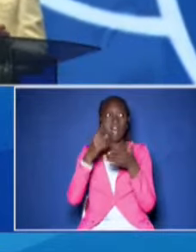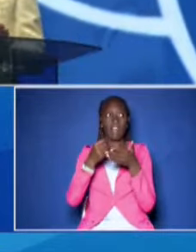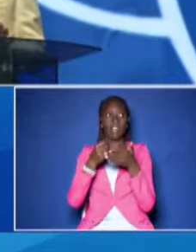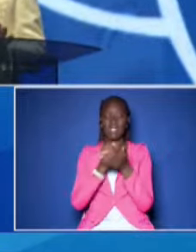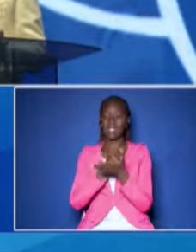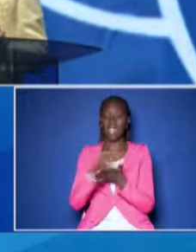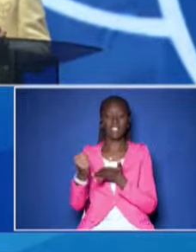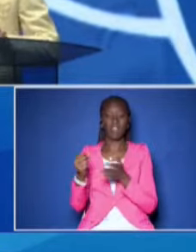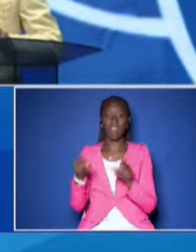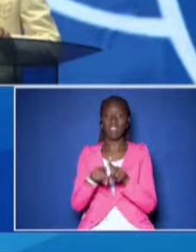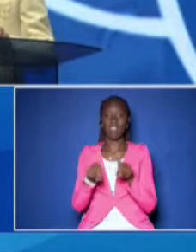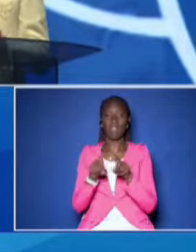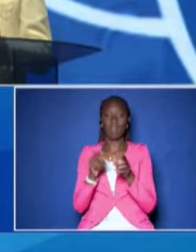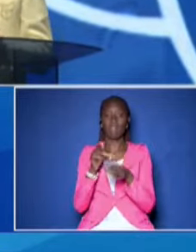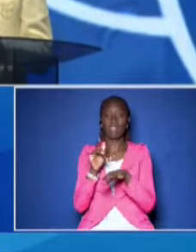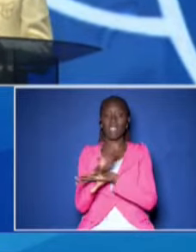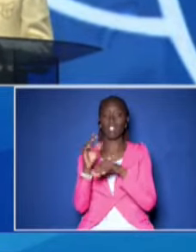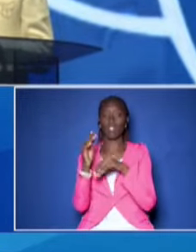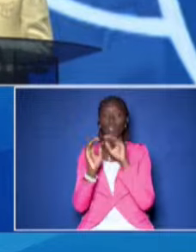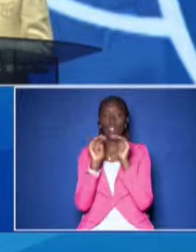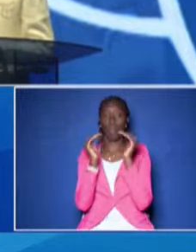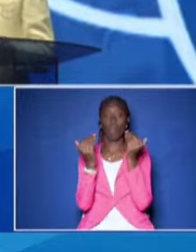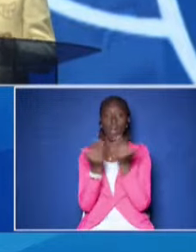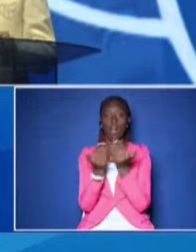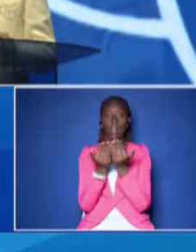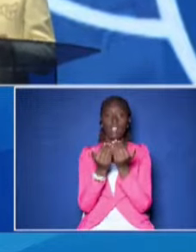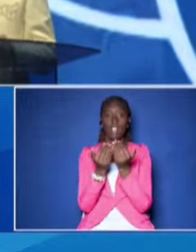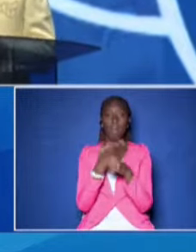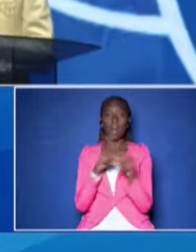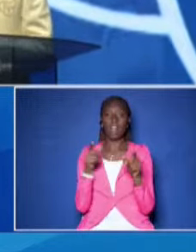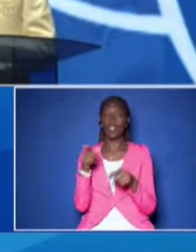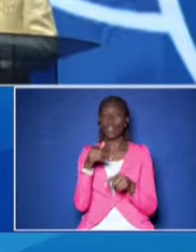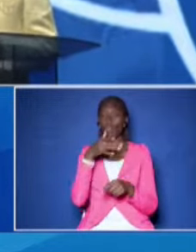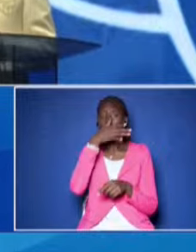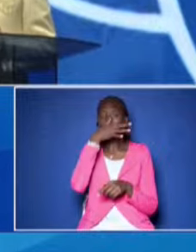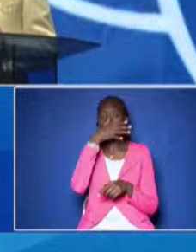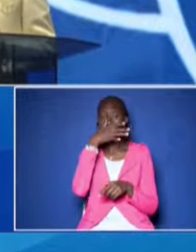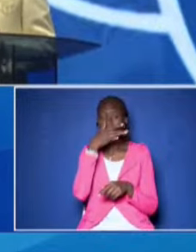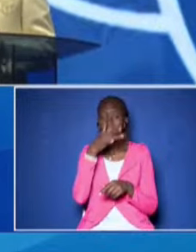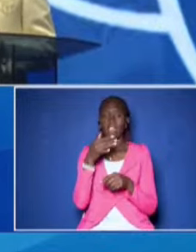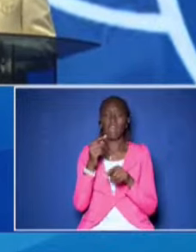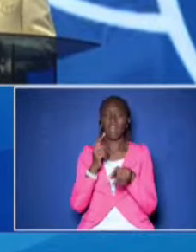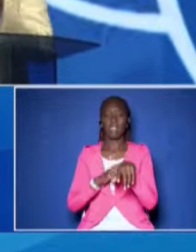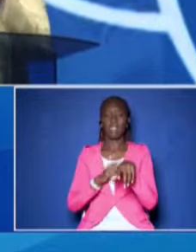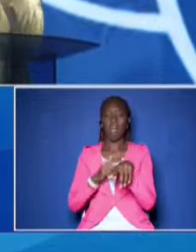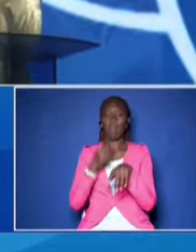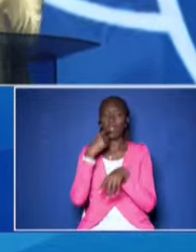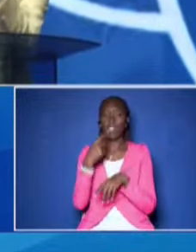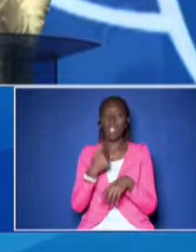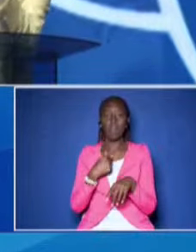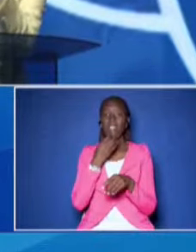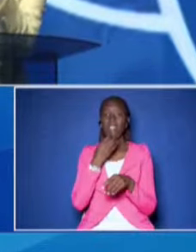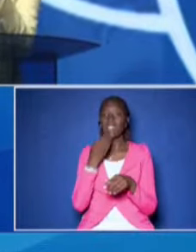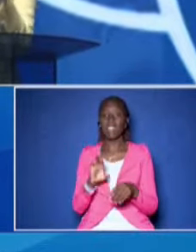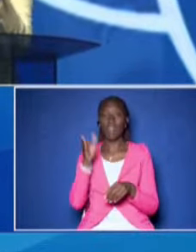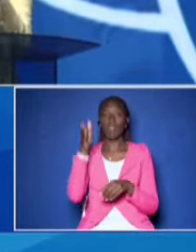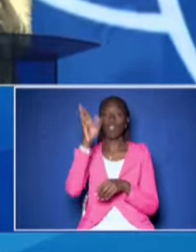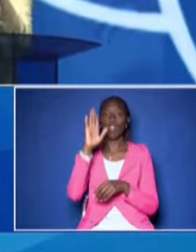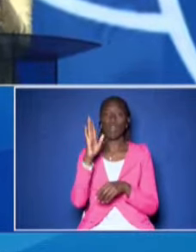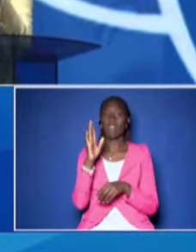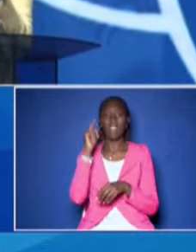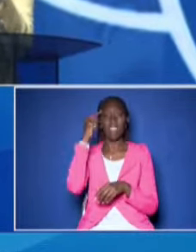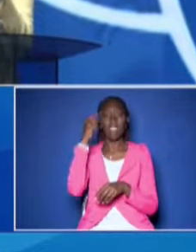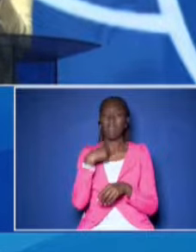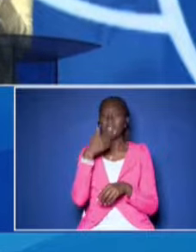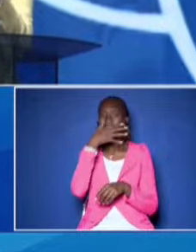world thou blasphemist because I said I am the Son of God now we see what what the Lord